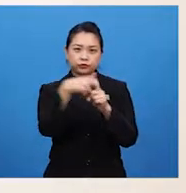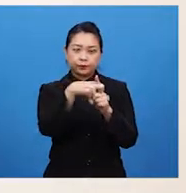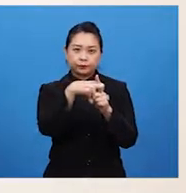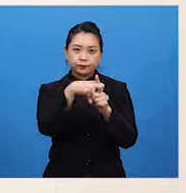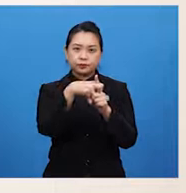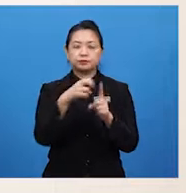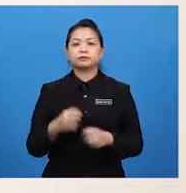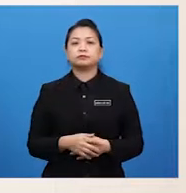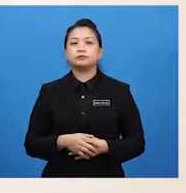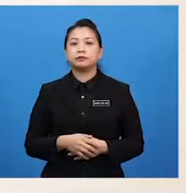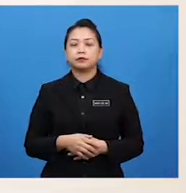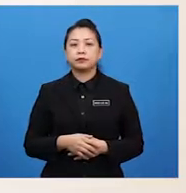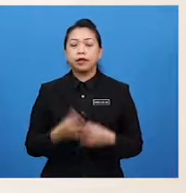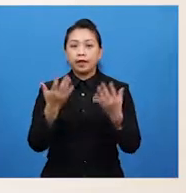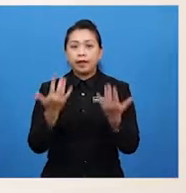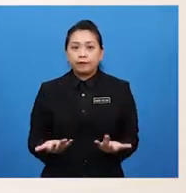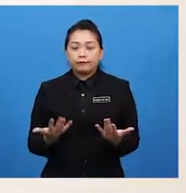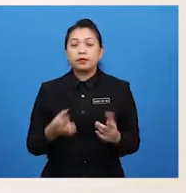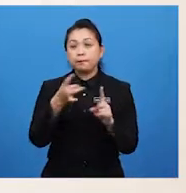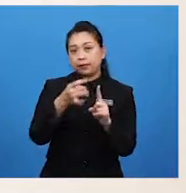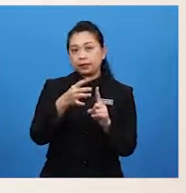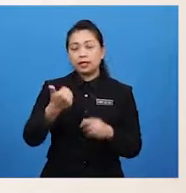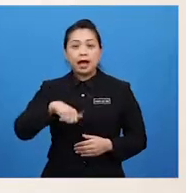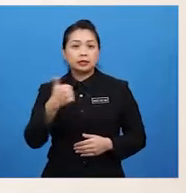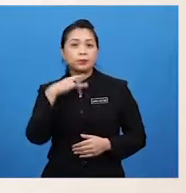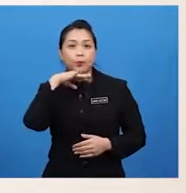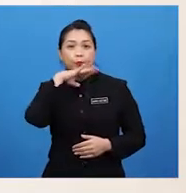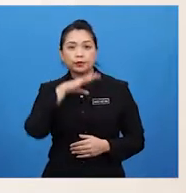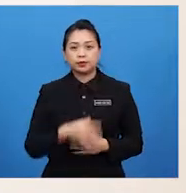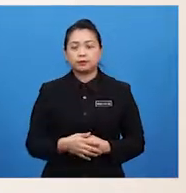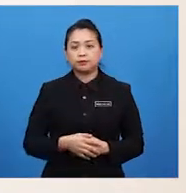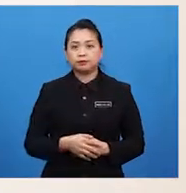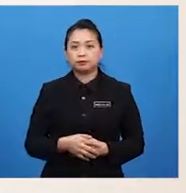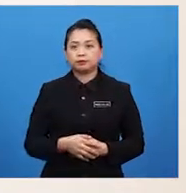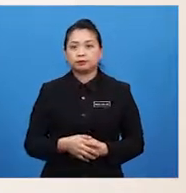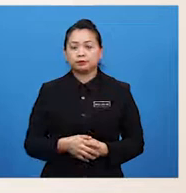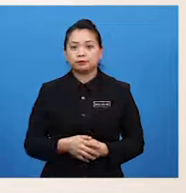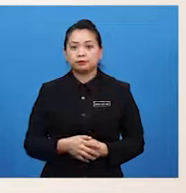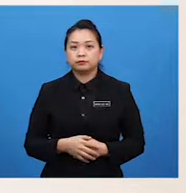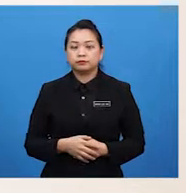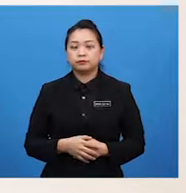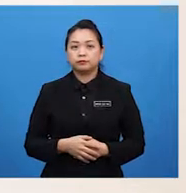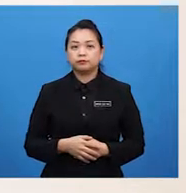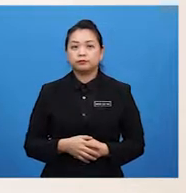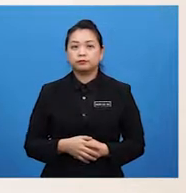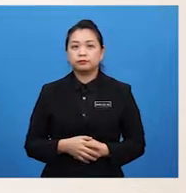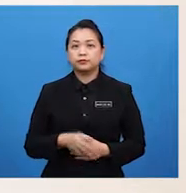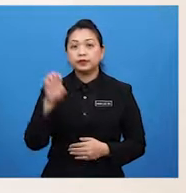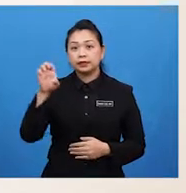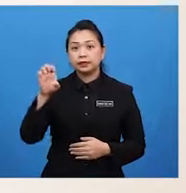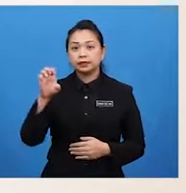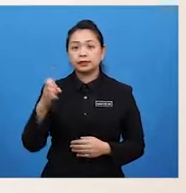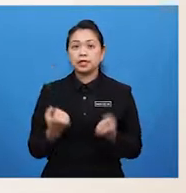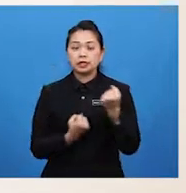heavy metals, and other pollutants. Another E is for supporting.